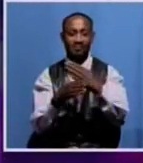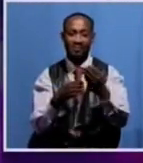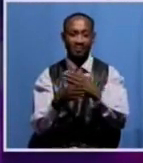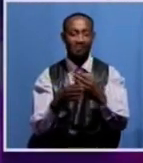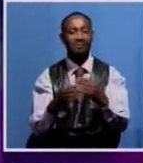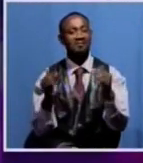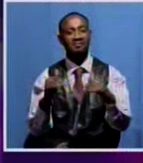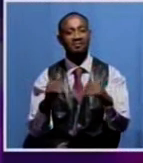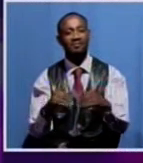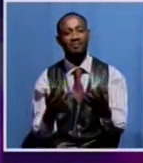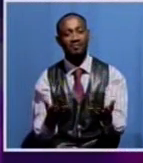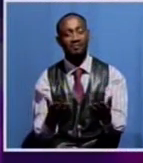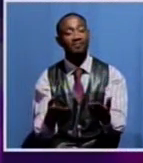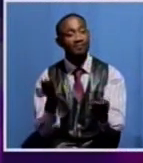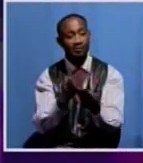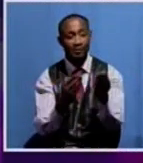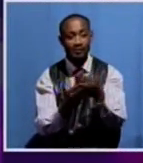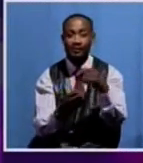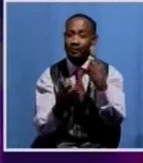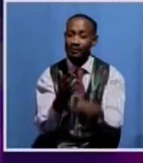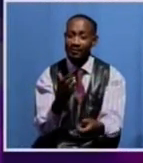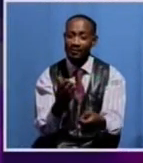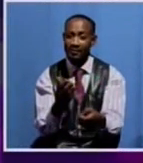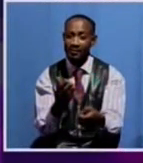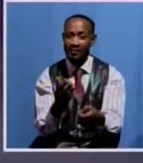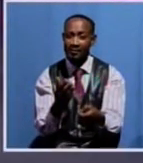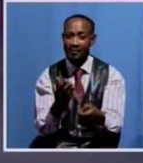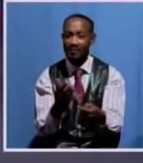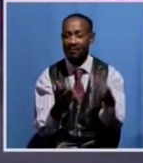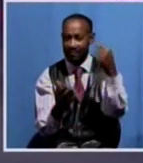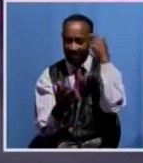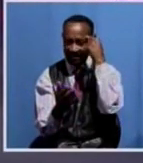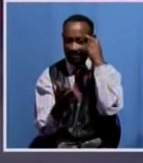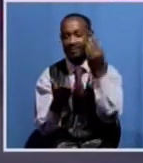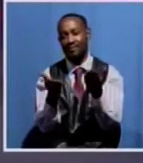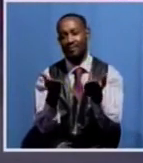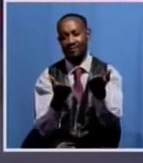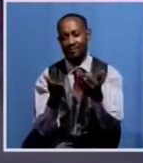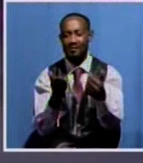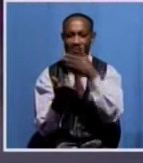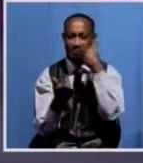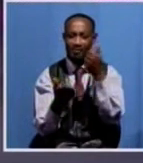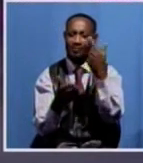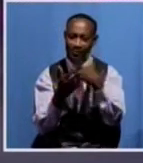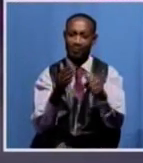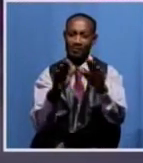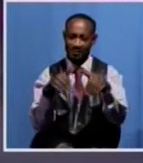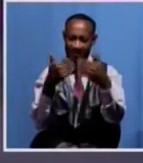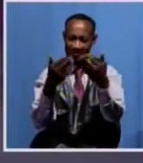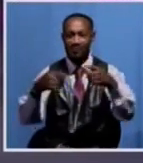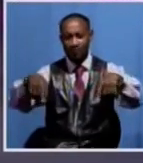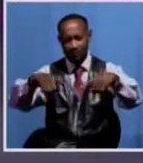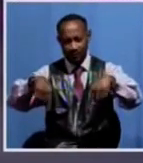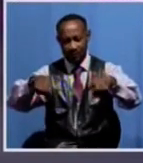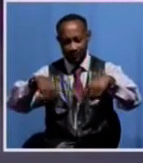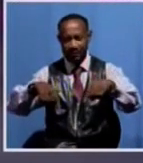one contributor to that is our inability as government to service the debts that we owe to the domestic suppliers of